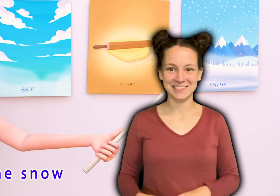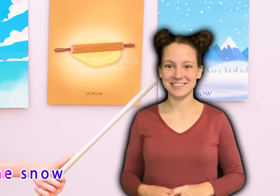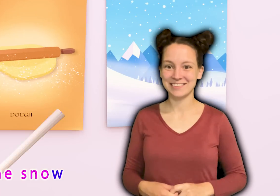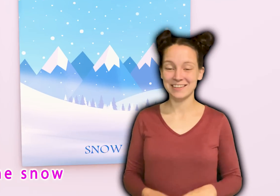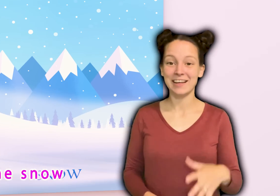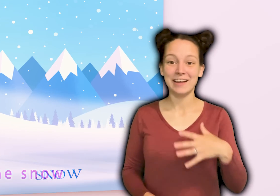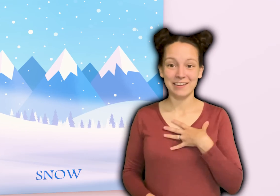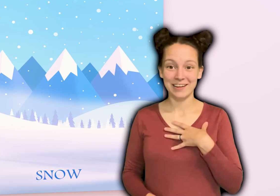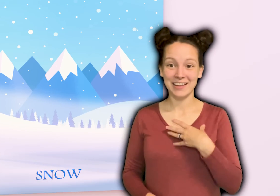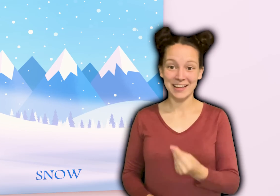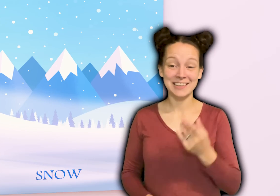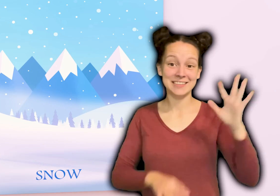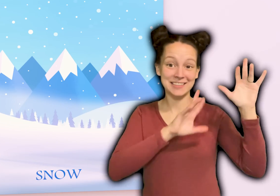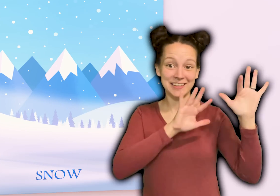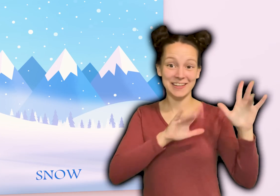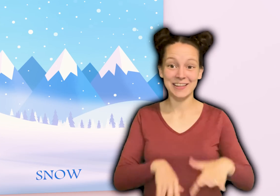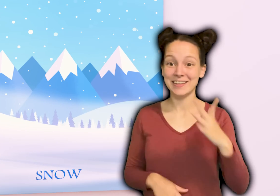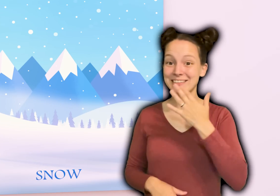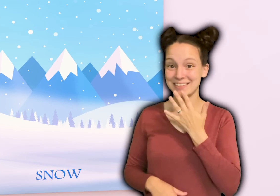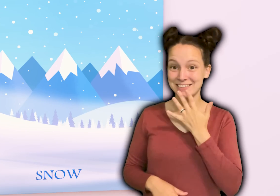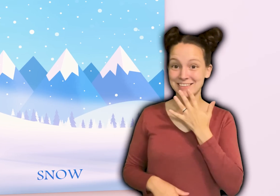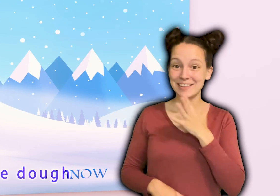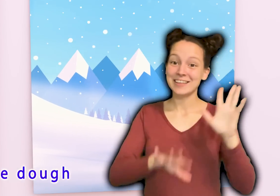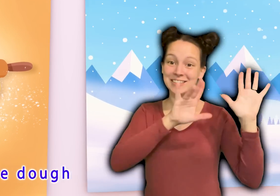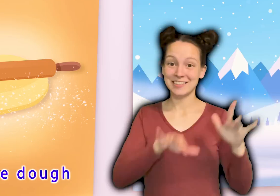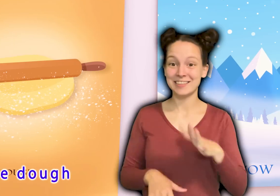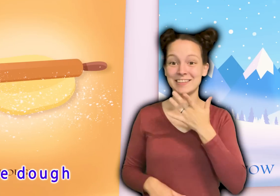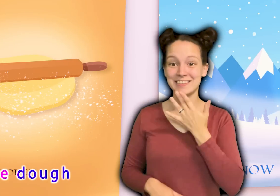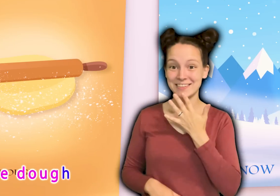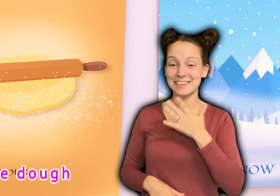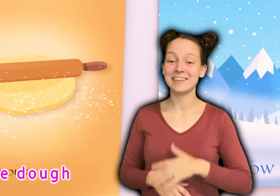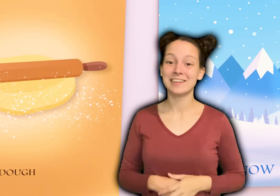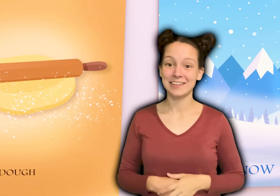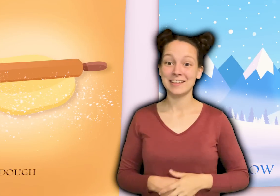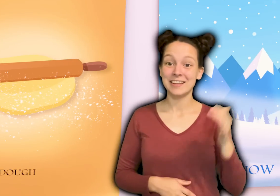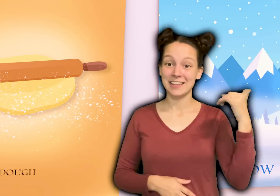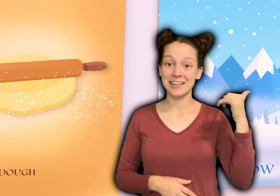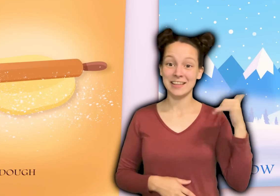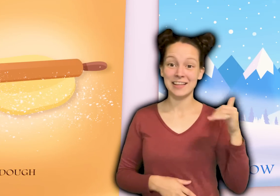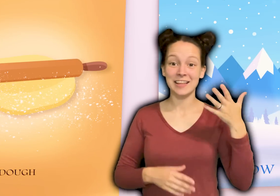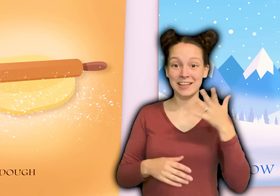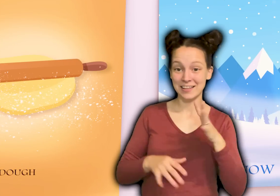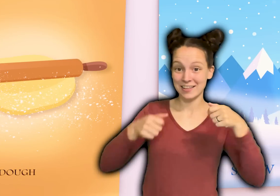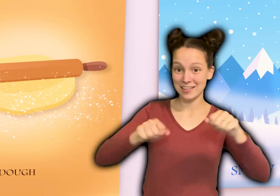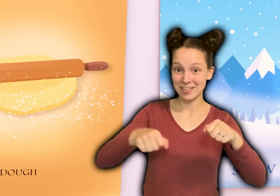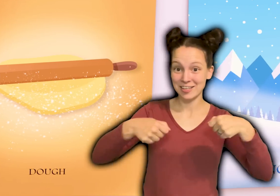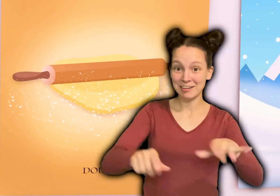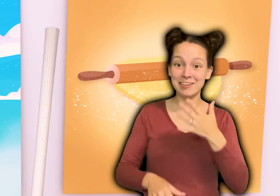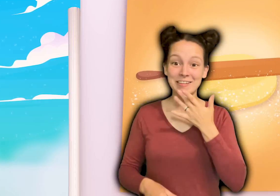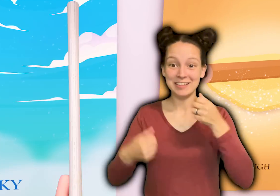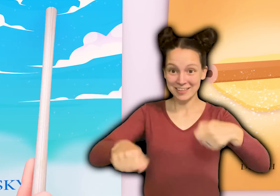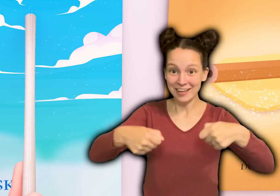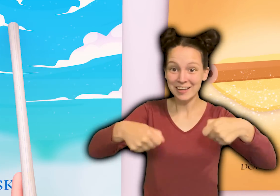white is the color of the snow of the snow yellow is the color of the dough of the dough